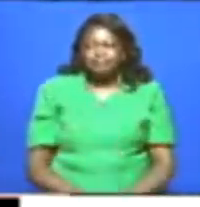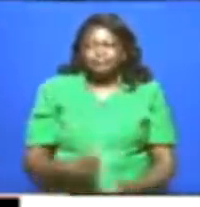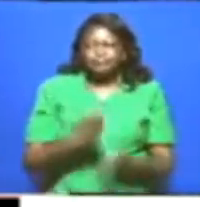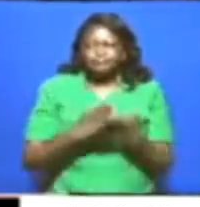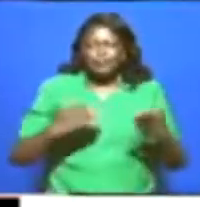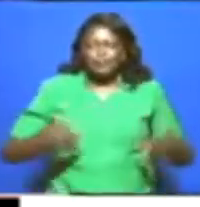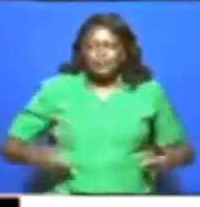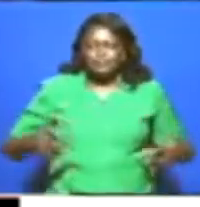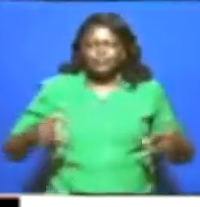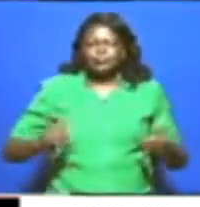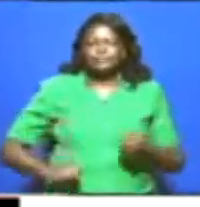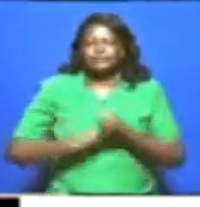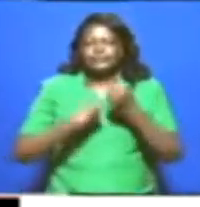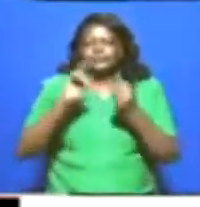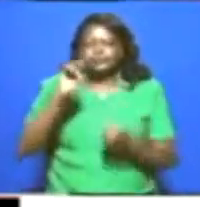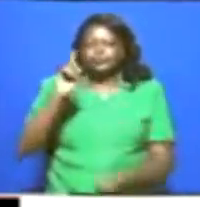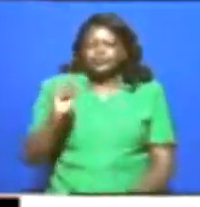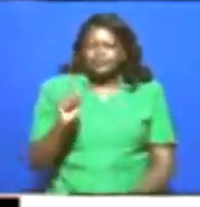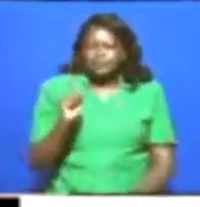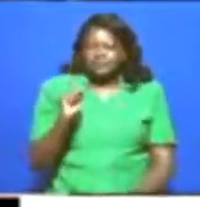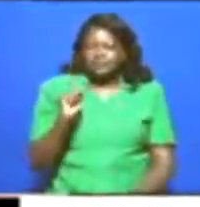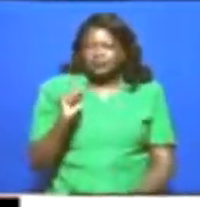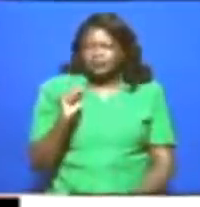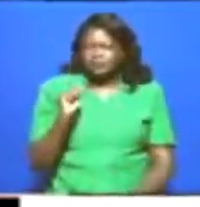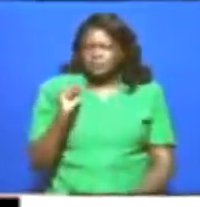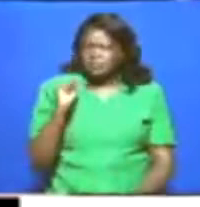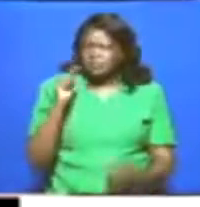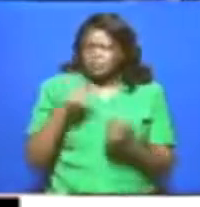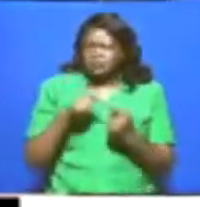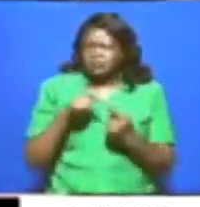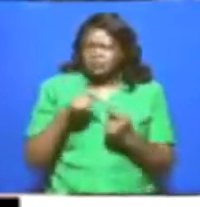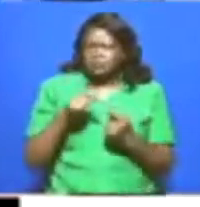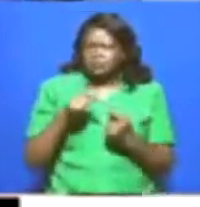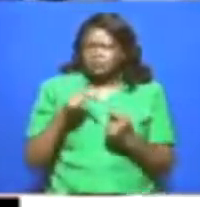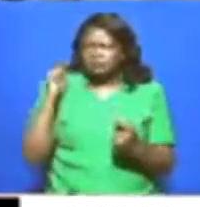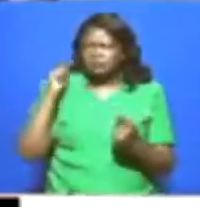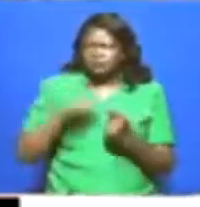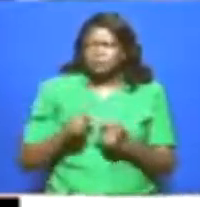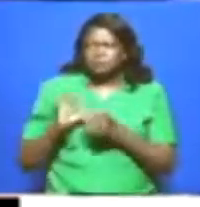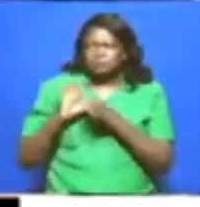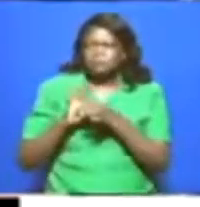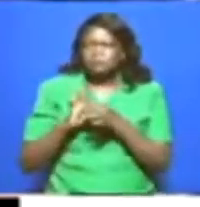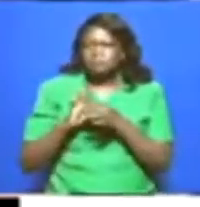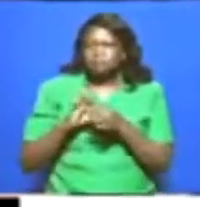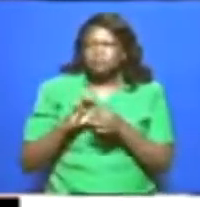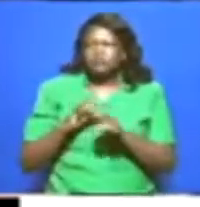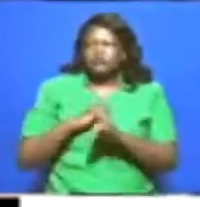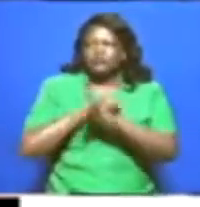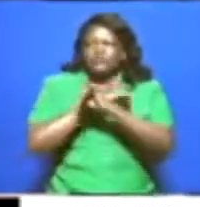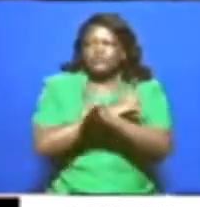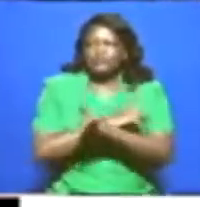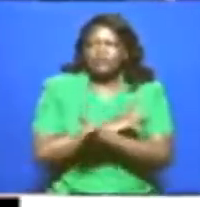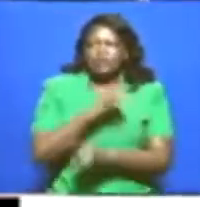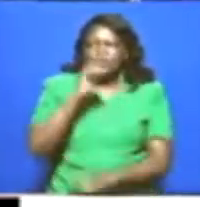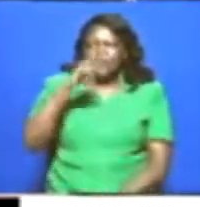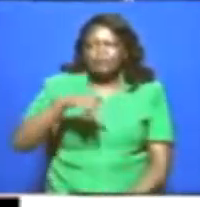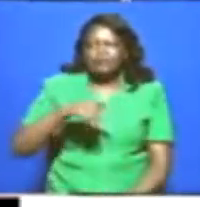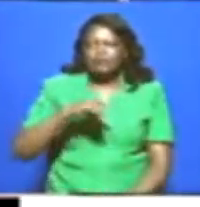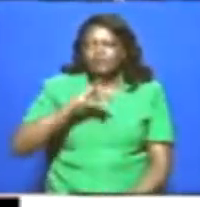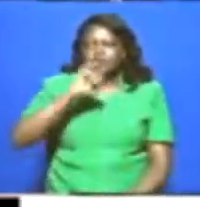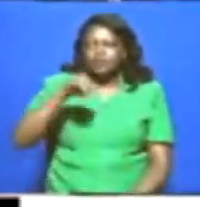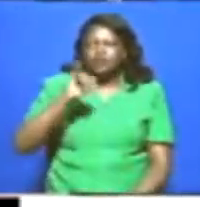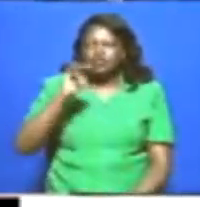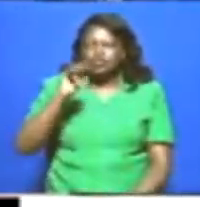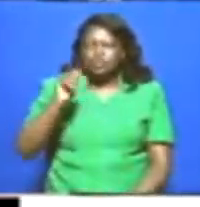the ODM wing of the Azimio la Umoja coalition have defended Suna East MP Junet Mohammed over his remarks that seem to discredit